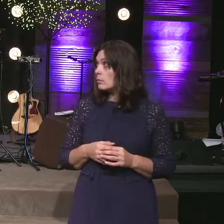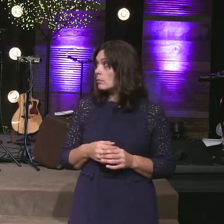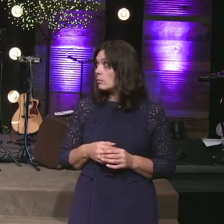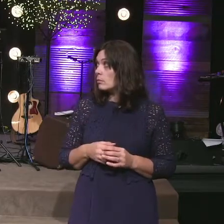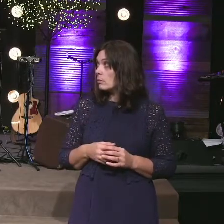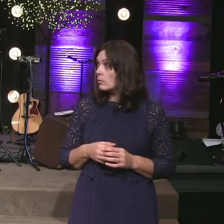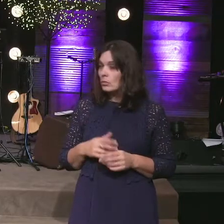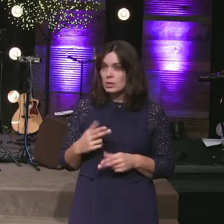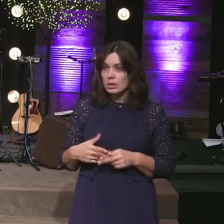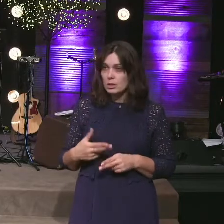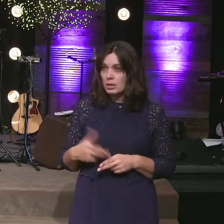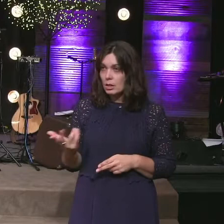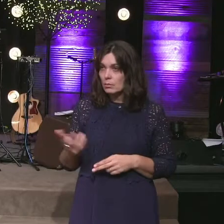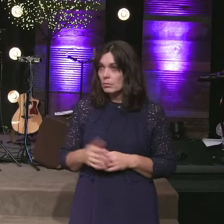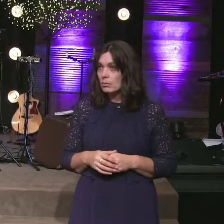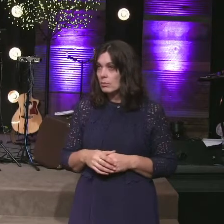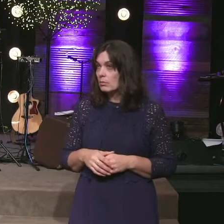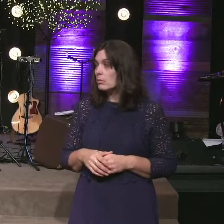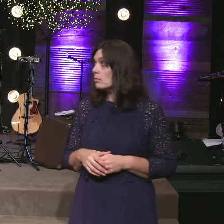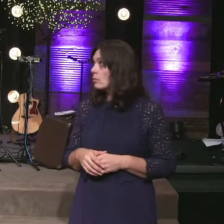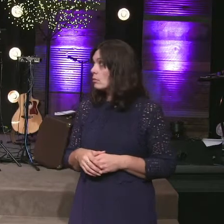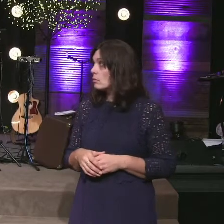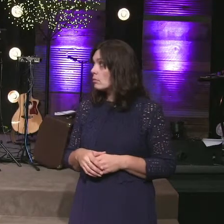what's his name? Who?